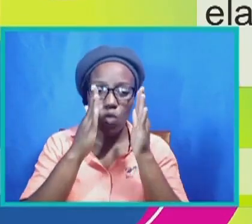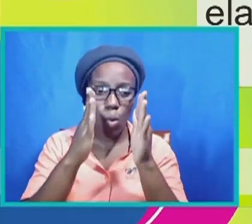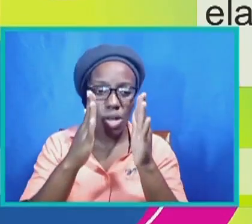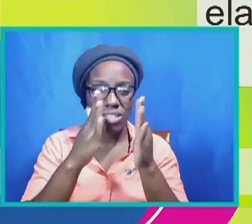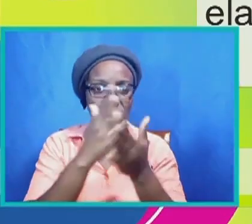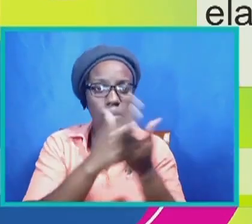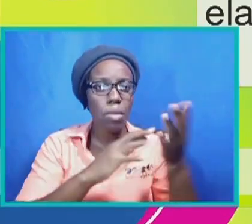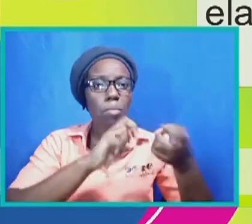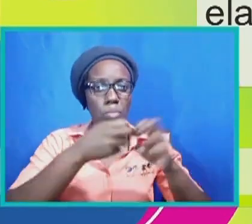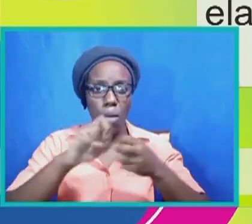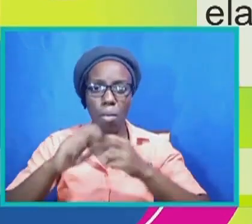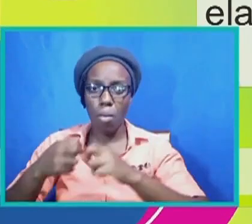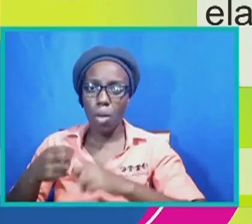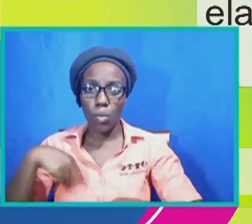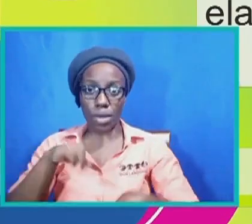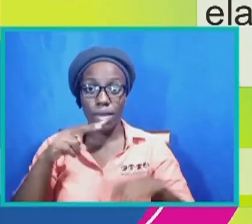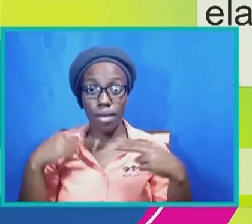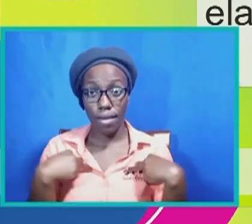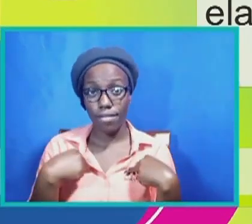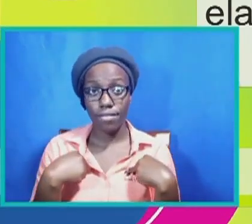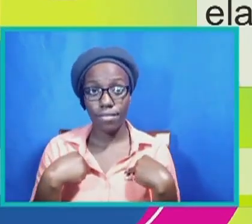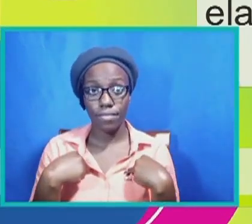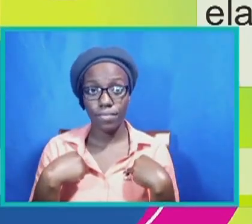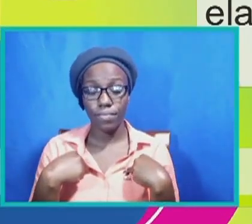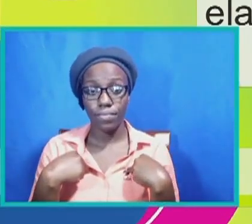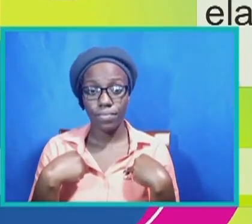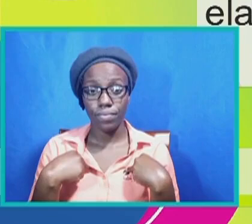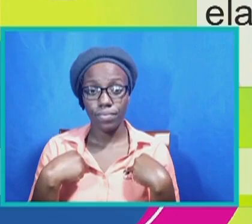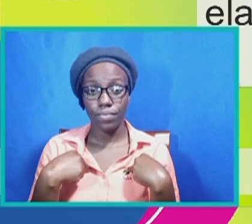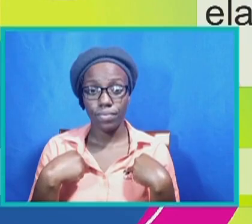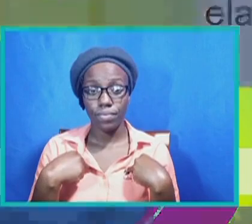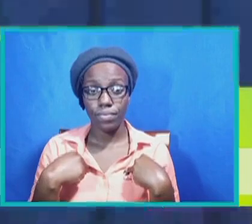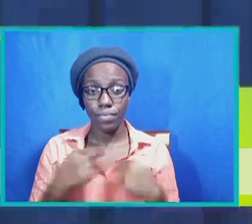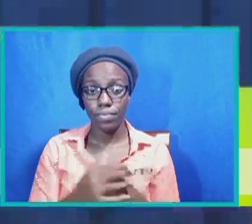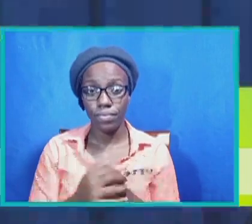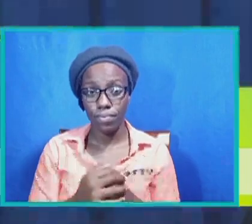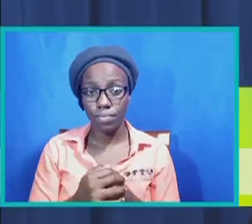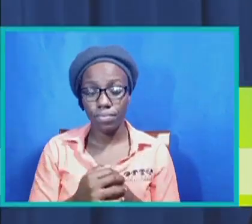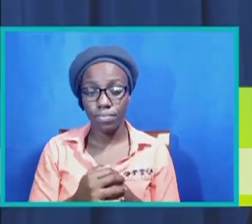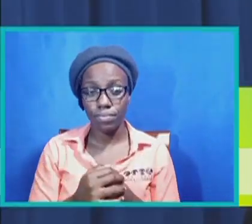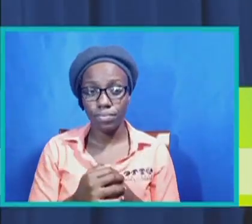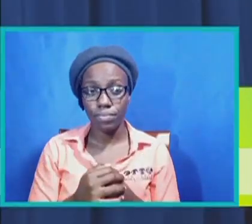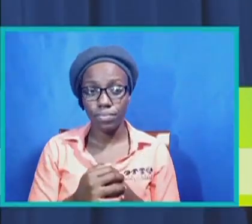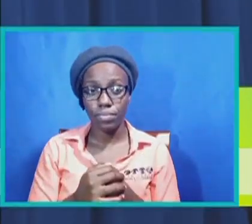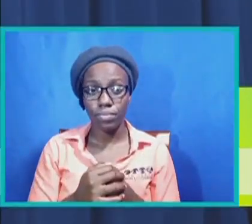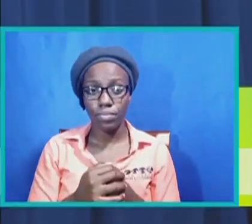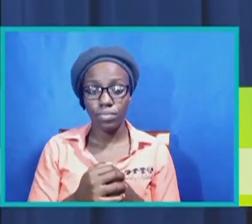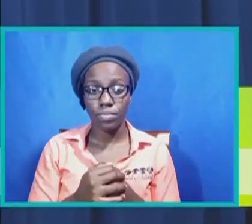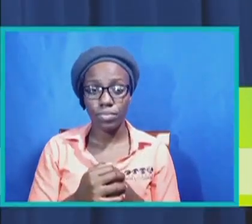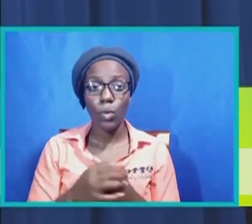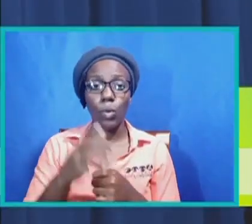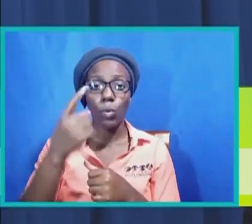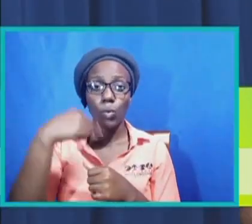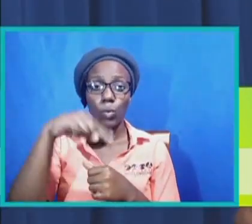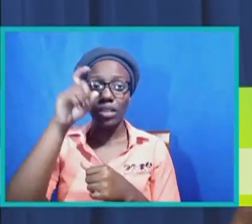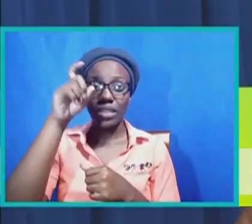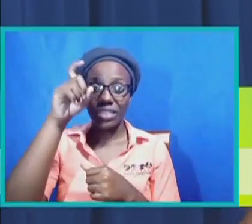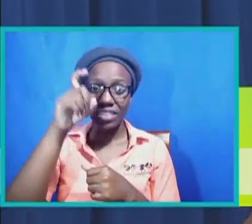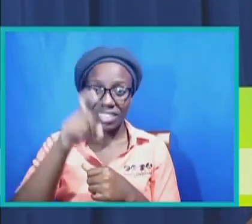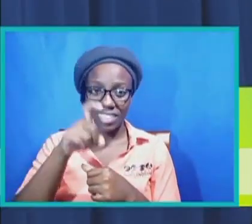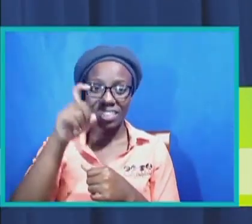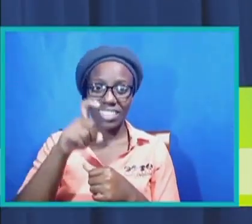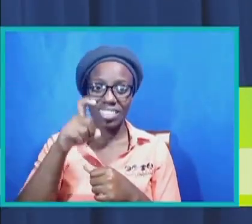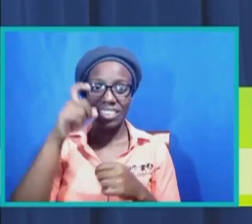who are currently not going through the system with the requisite skills and competencies, so we need to address those